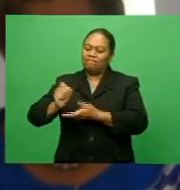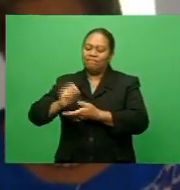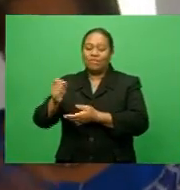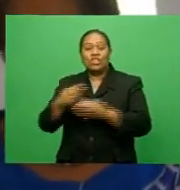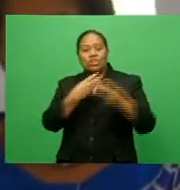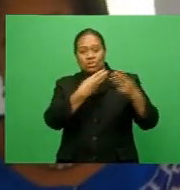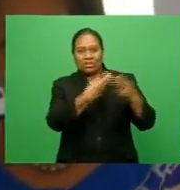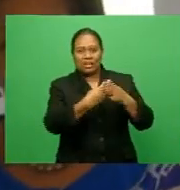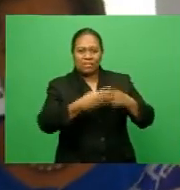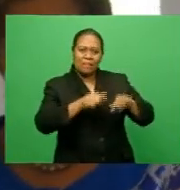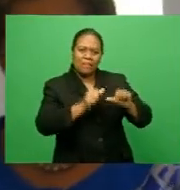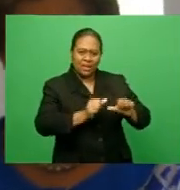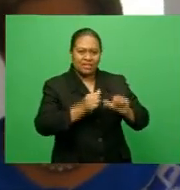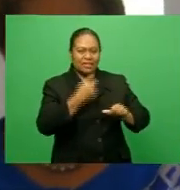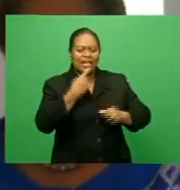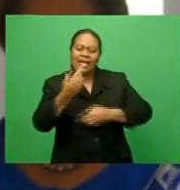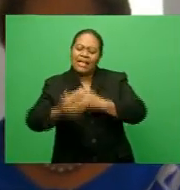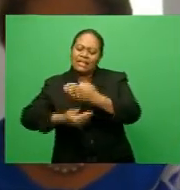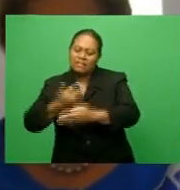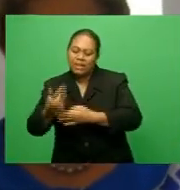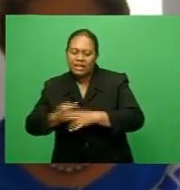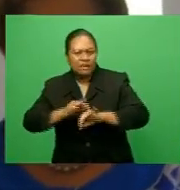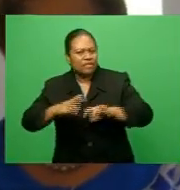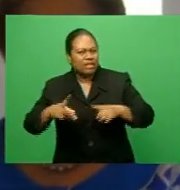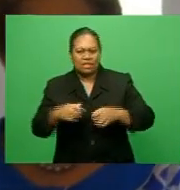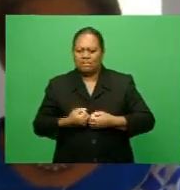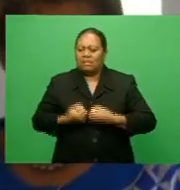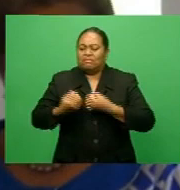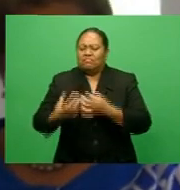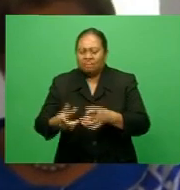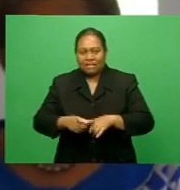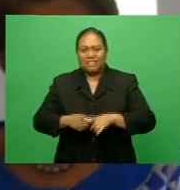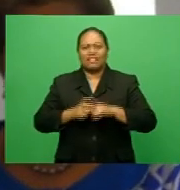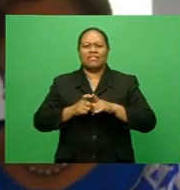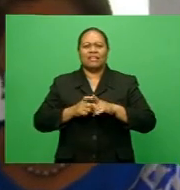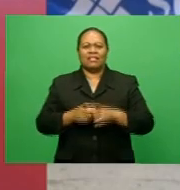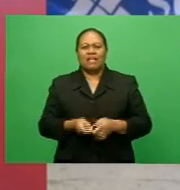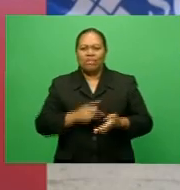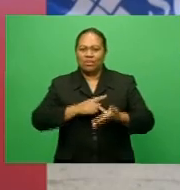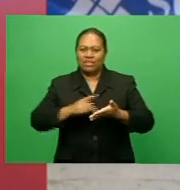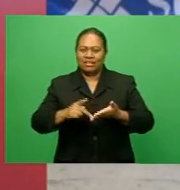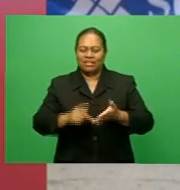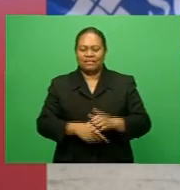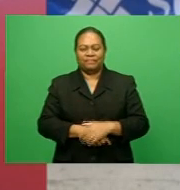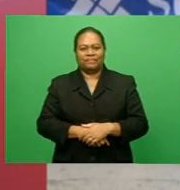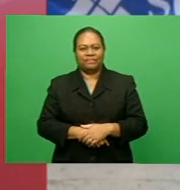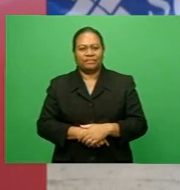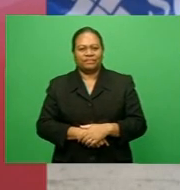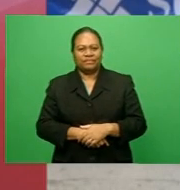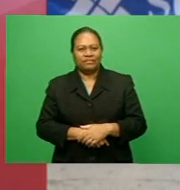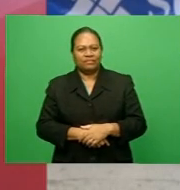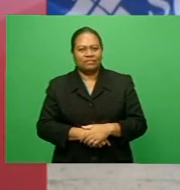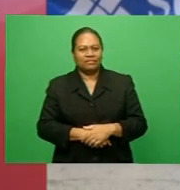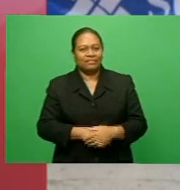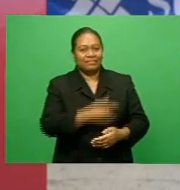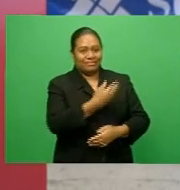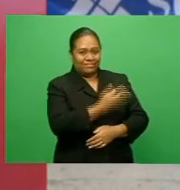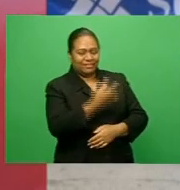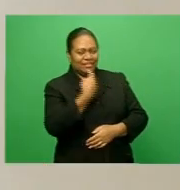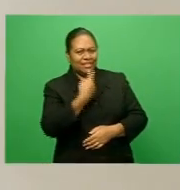Epenisa Thakumbau, explaining that they were put in a tough position from the outset. We are not in a situation in a